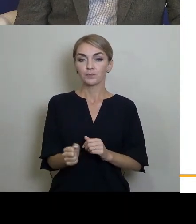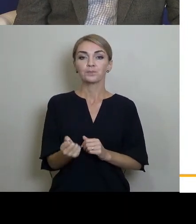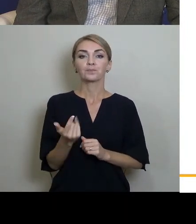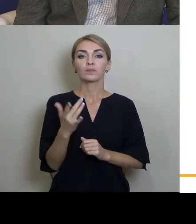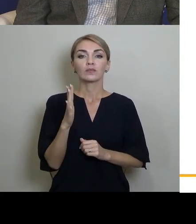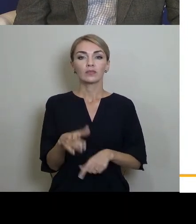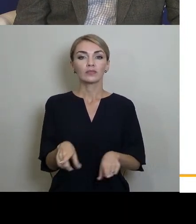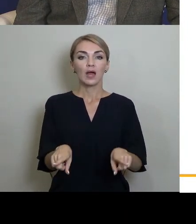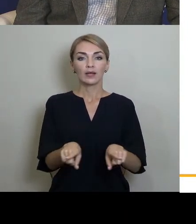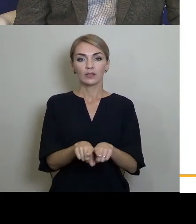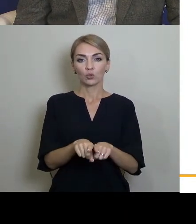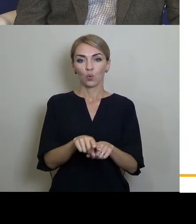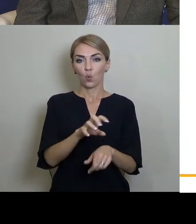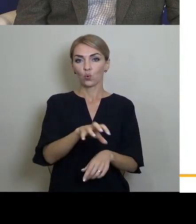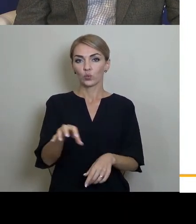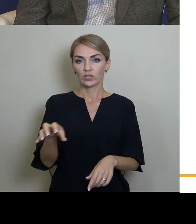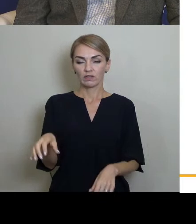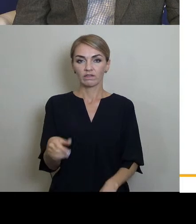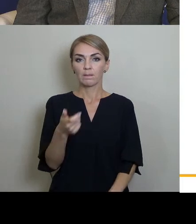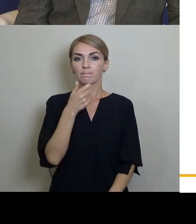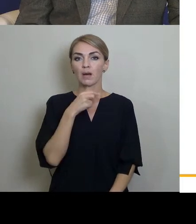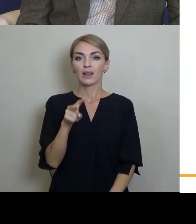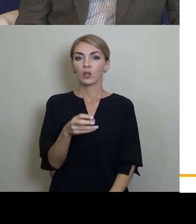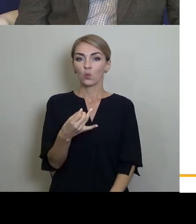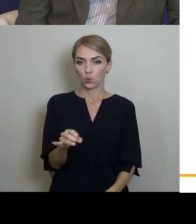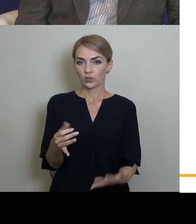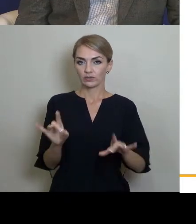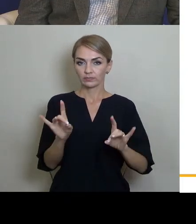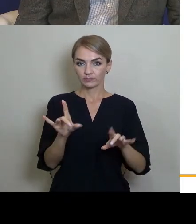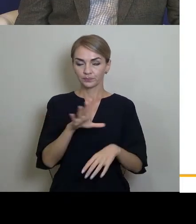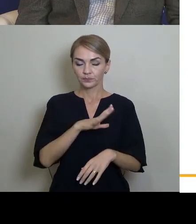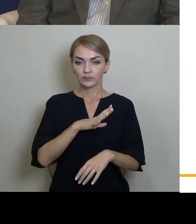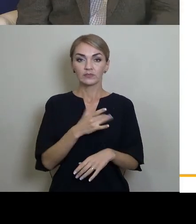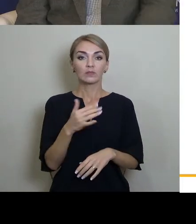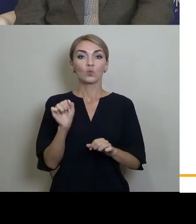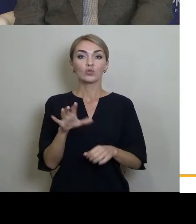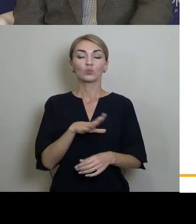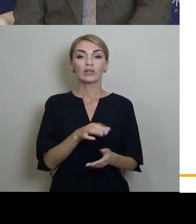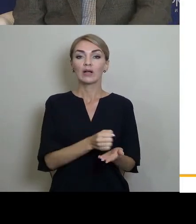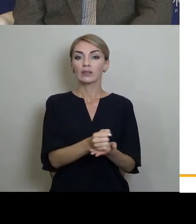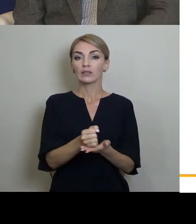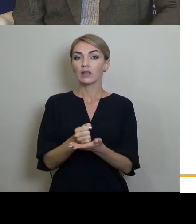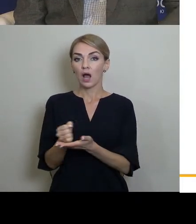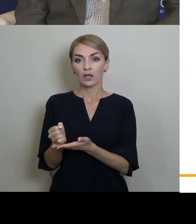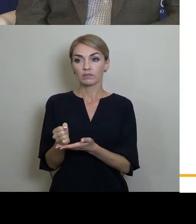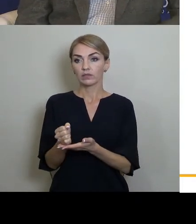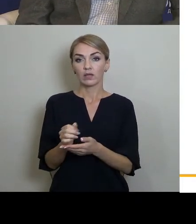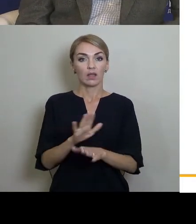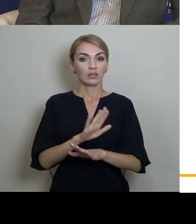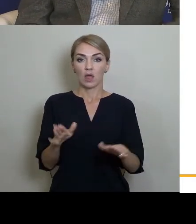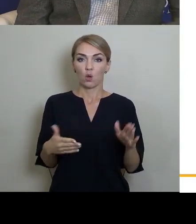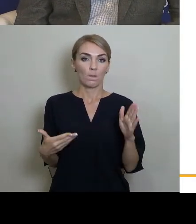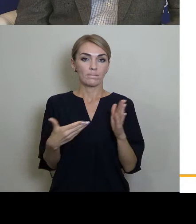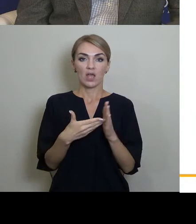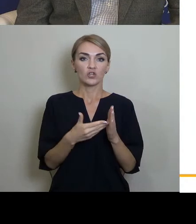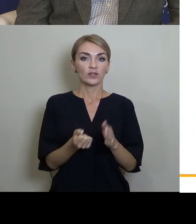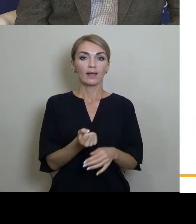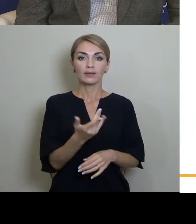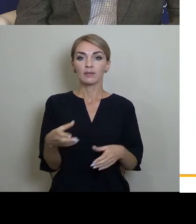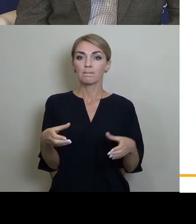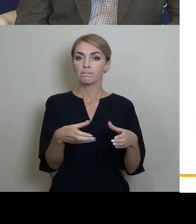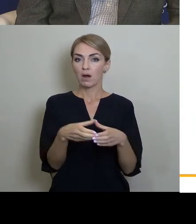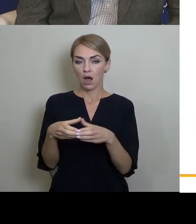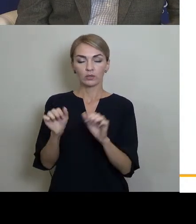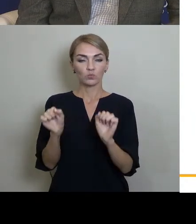are going to be elected with a number of voters less than 10,000. How many candidates there are going to be? Unlimited